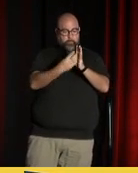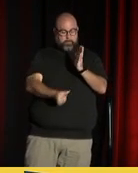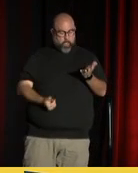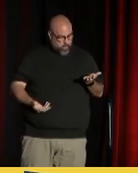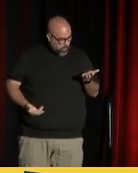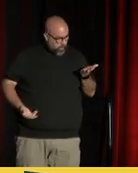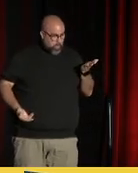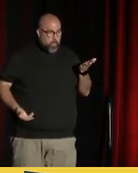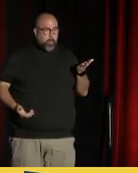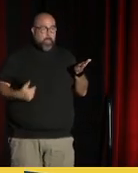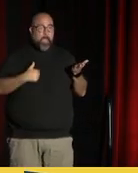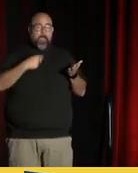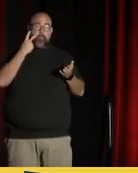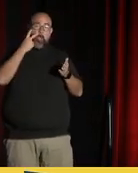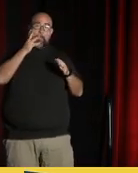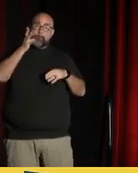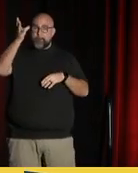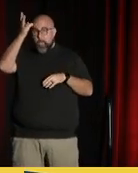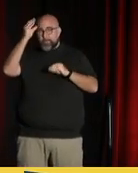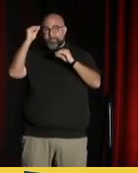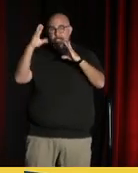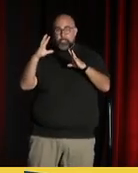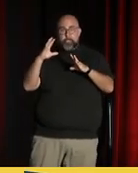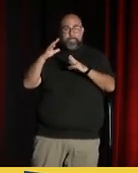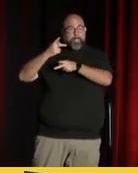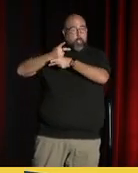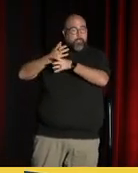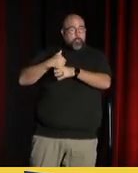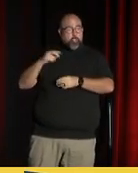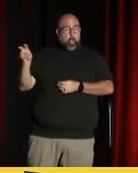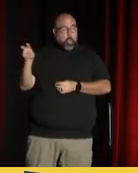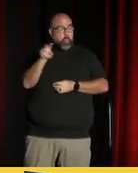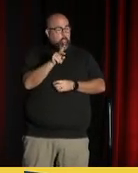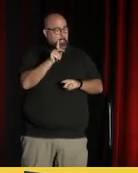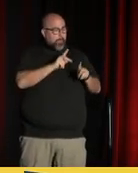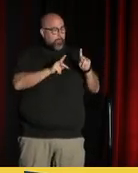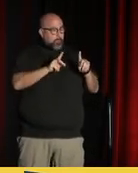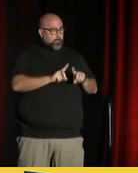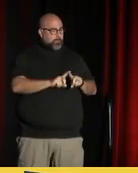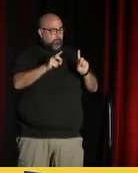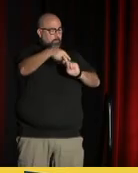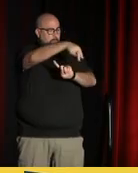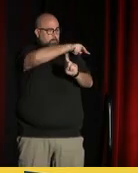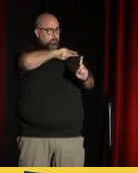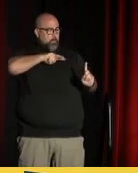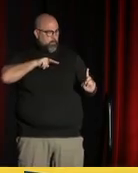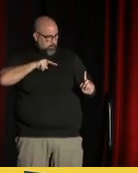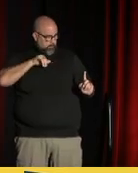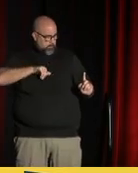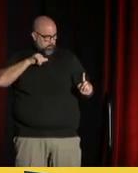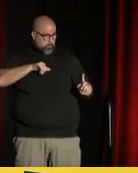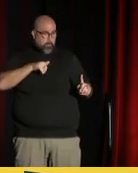hands. I've watched parents, teachers, and caregivers look at people in a completely different way.